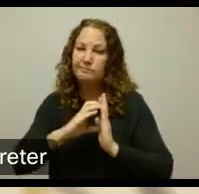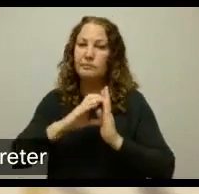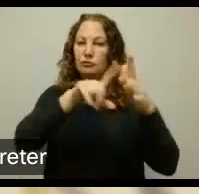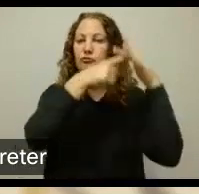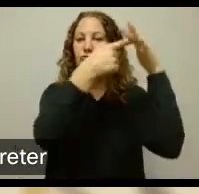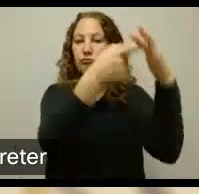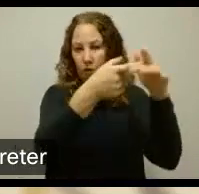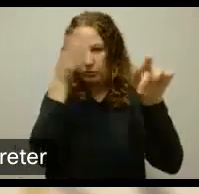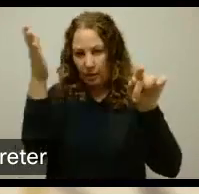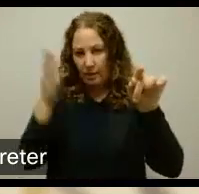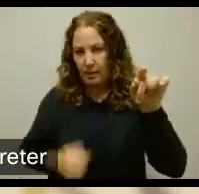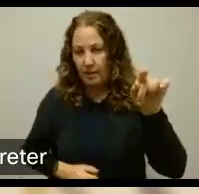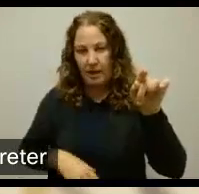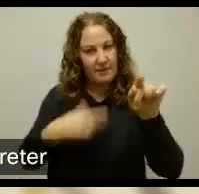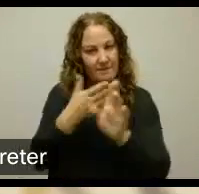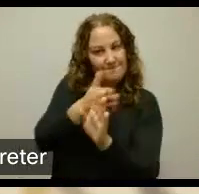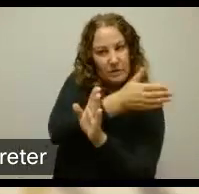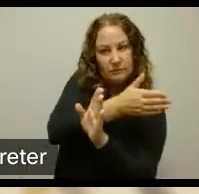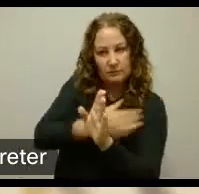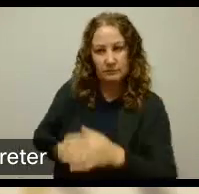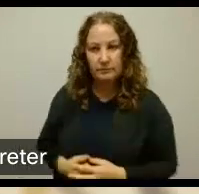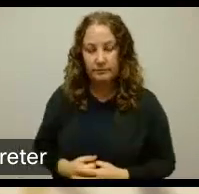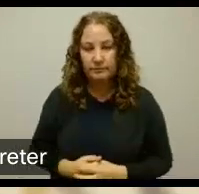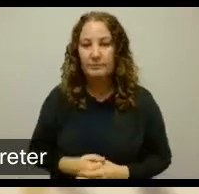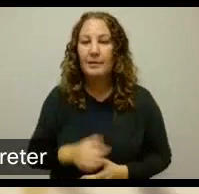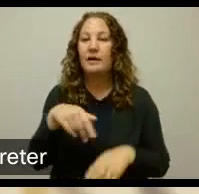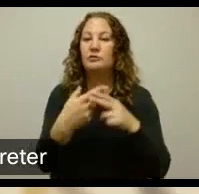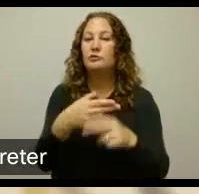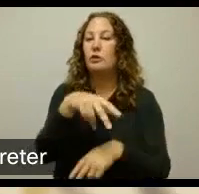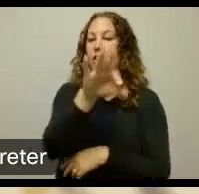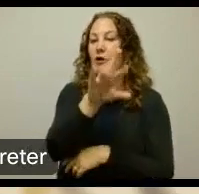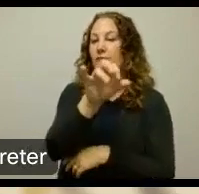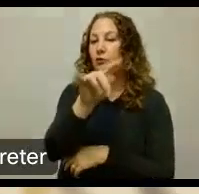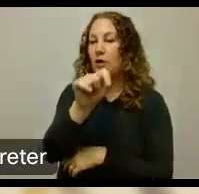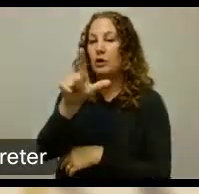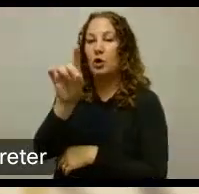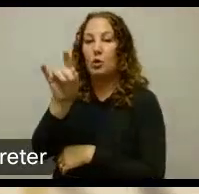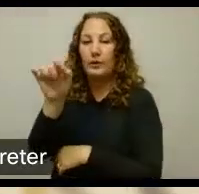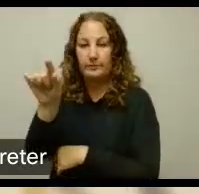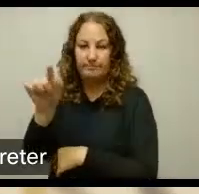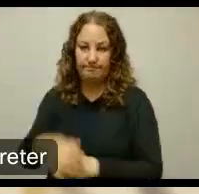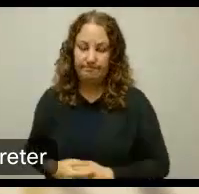beginning. It goes at the front of it. And that's called front-loading your message.